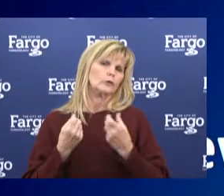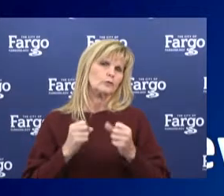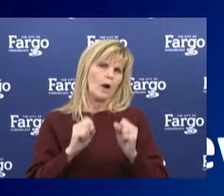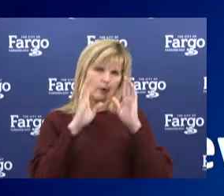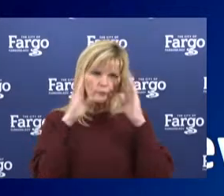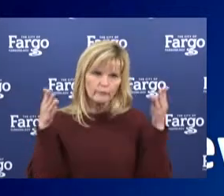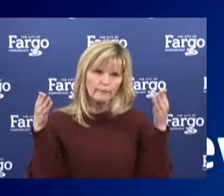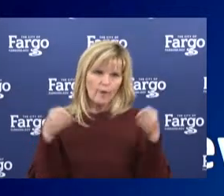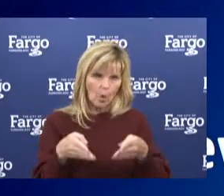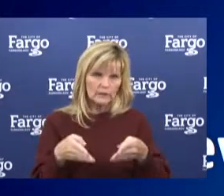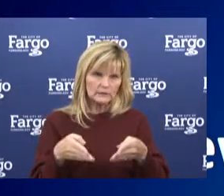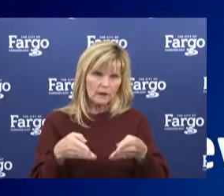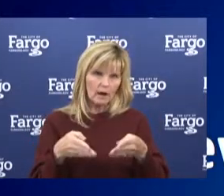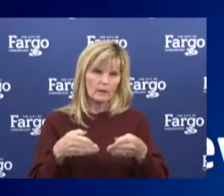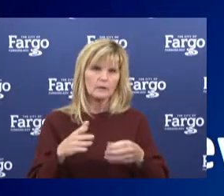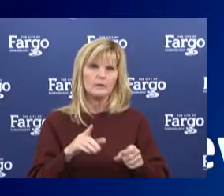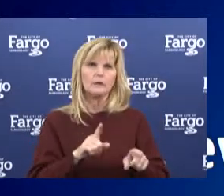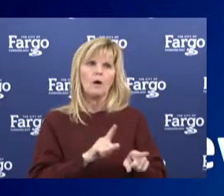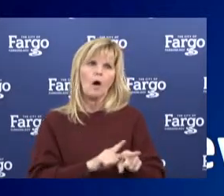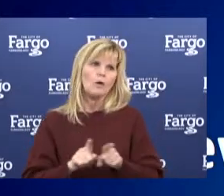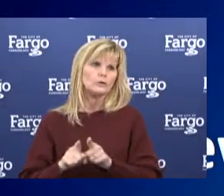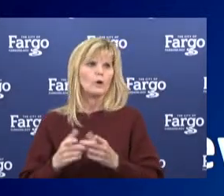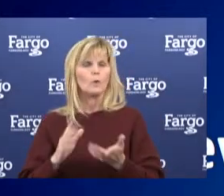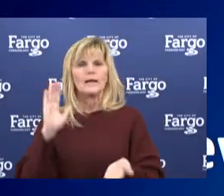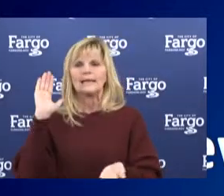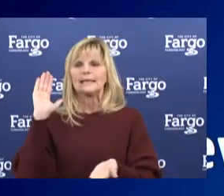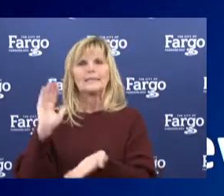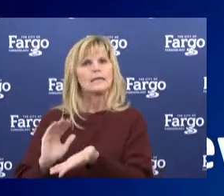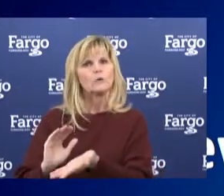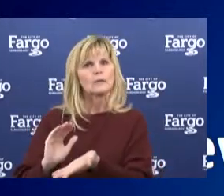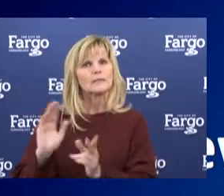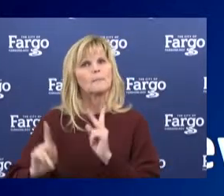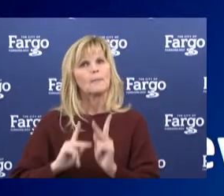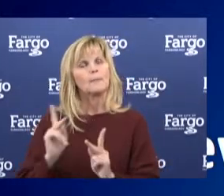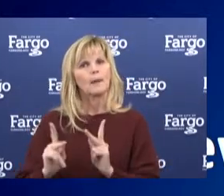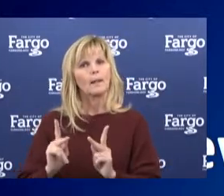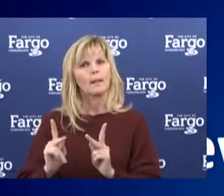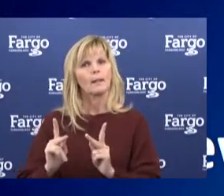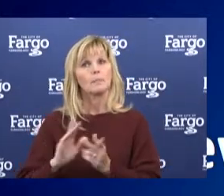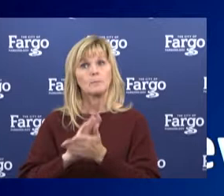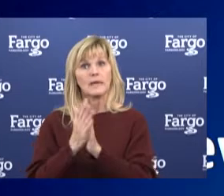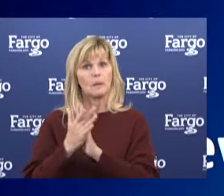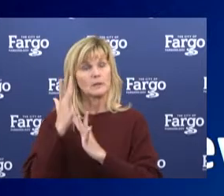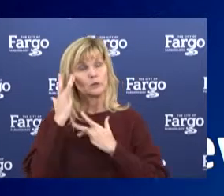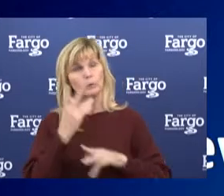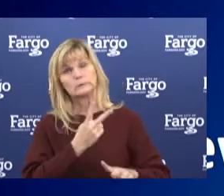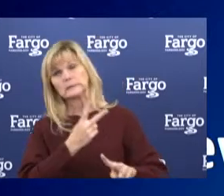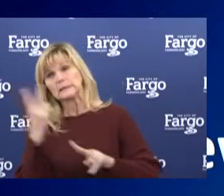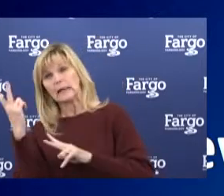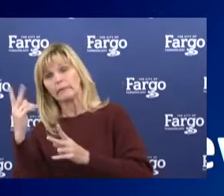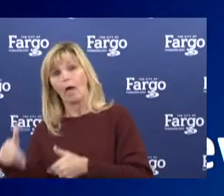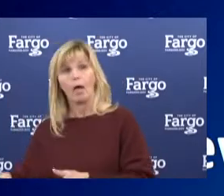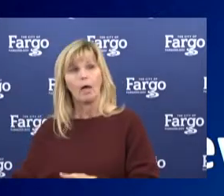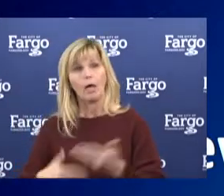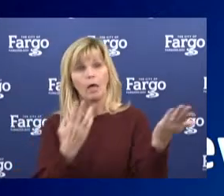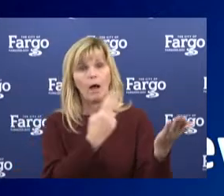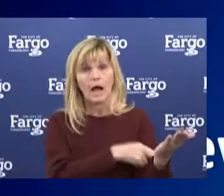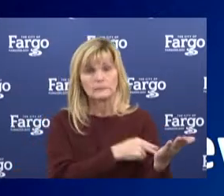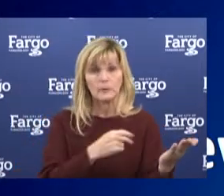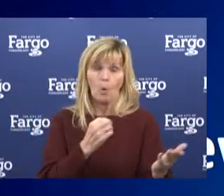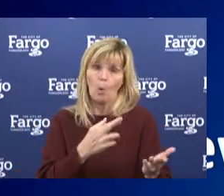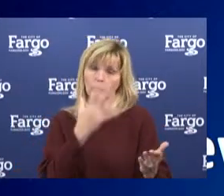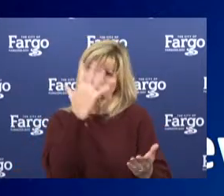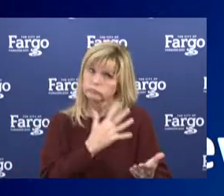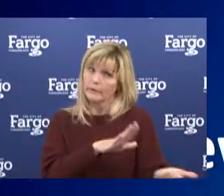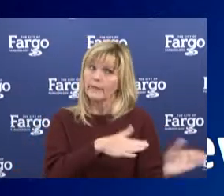focus on also decreasing people getting so sick that they land in the hospital, or sadly, if they die of